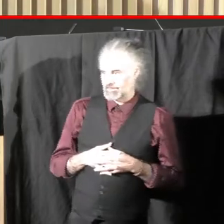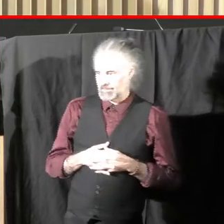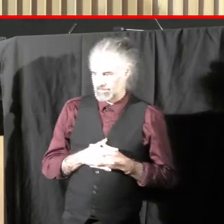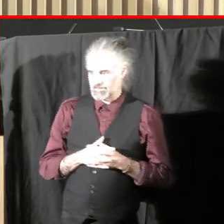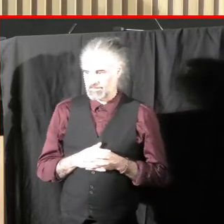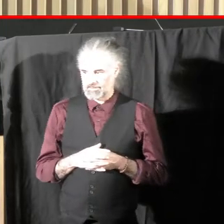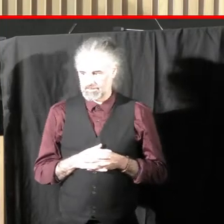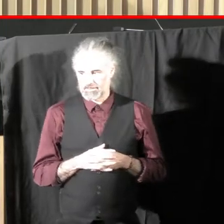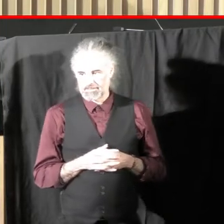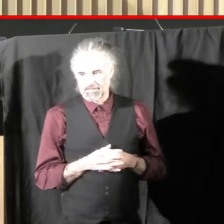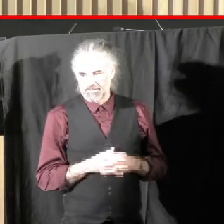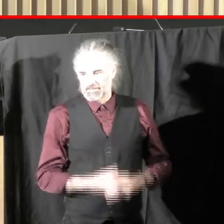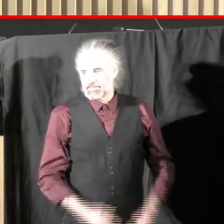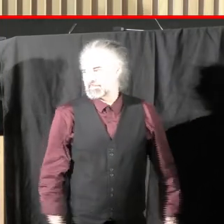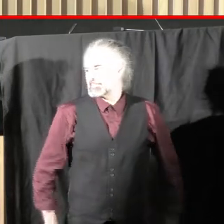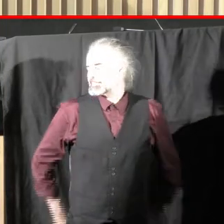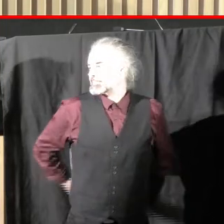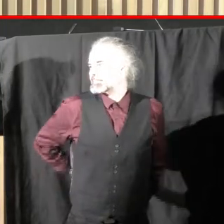Theo.